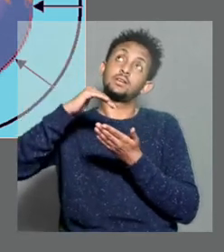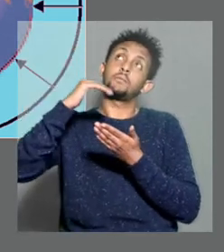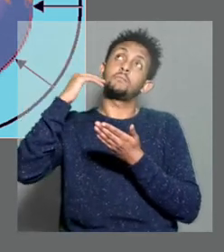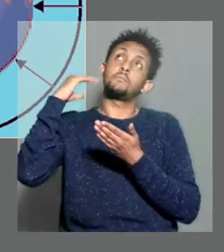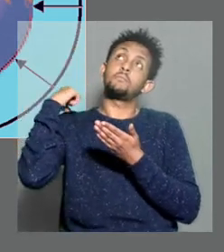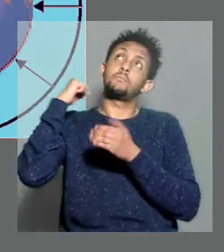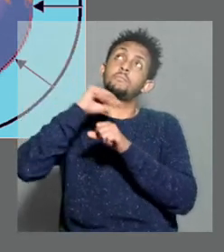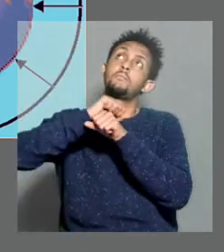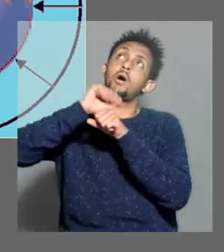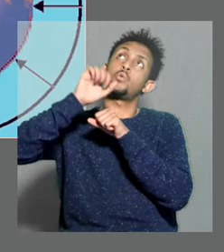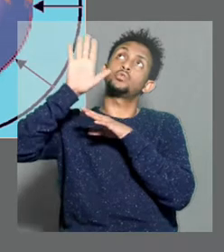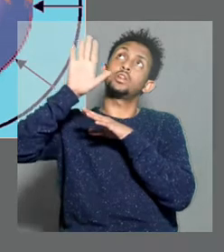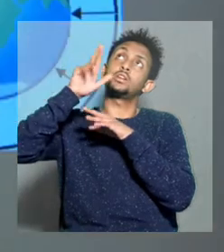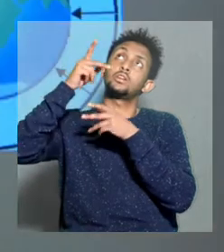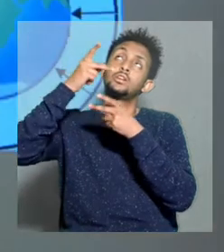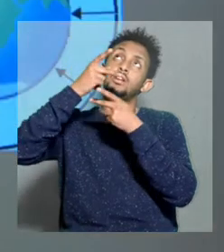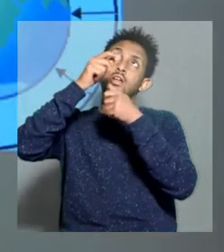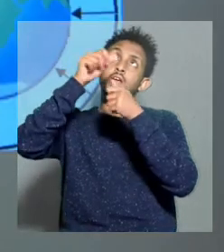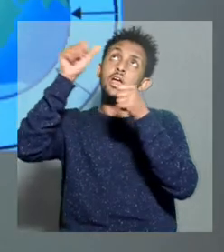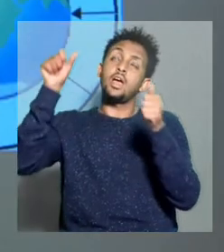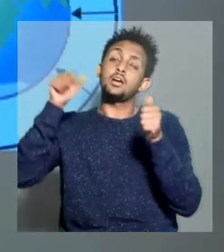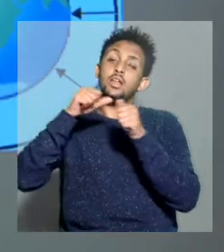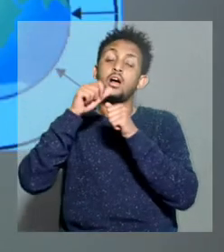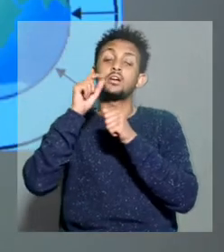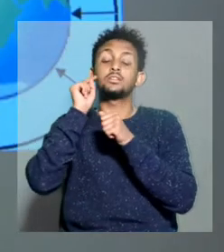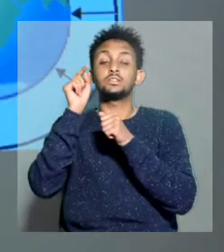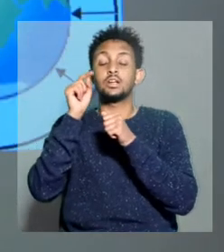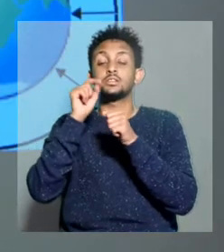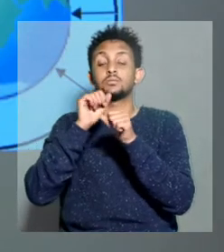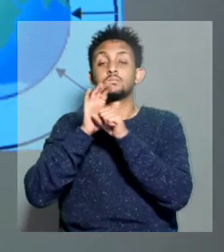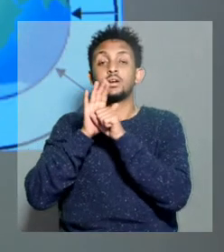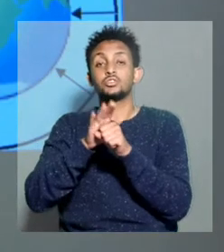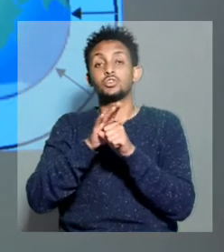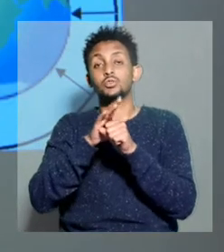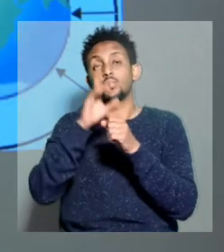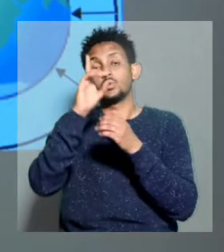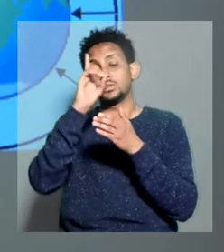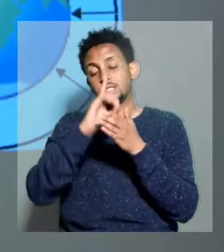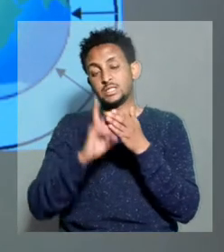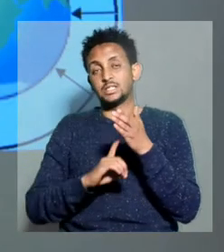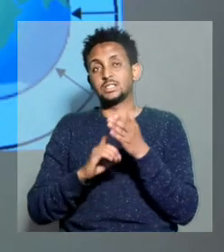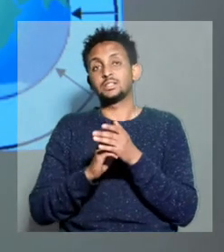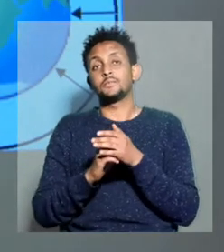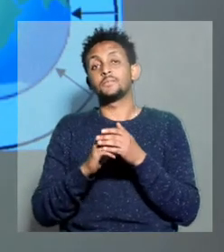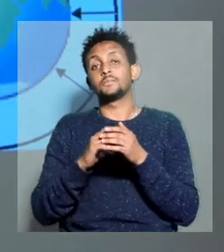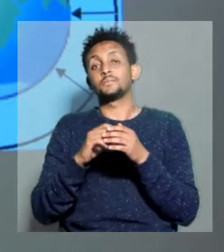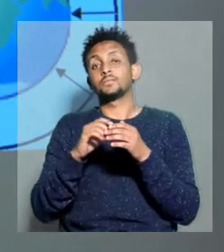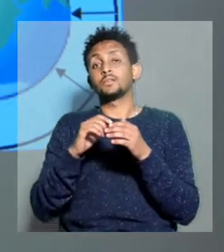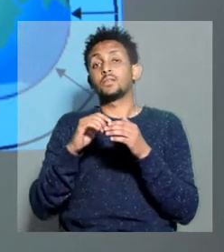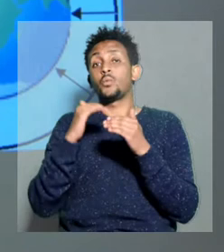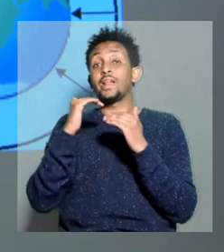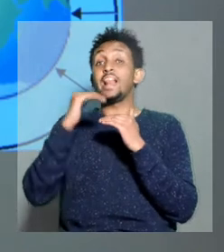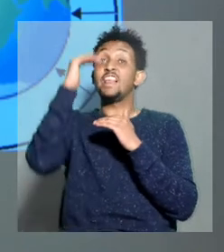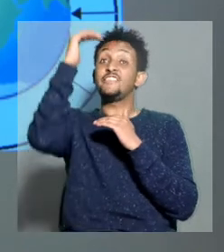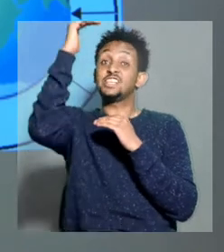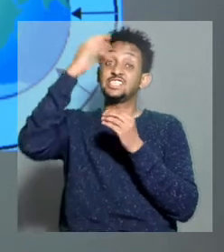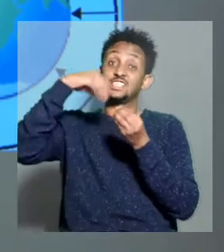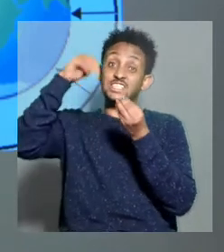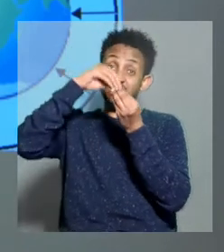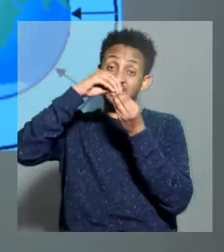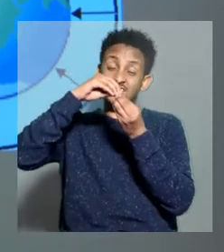mountainous area or level, so that the pressure is going to be decreased. As elevation increases, the atmospheric pressure